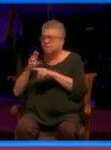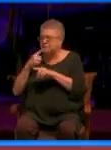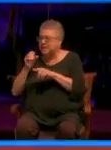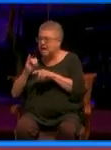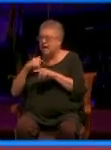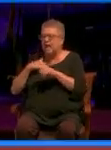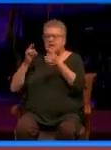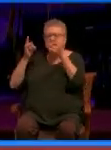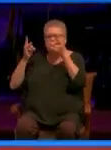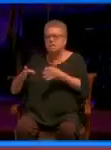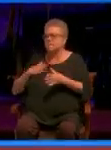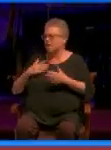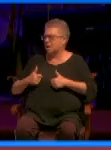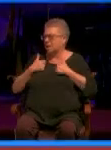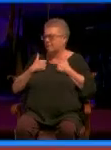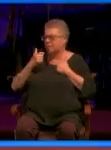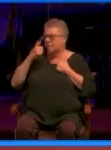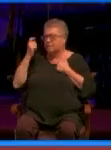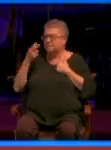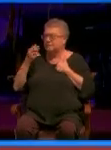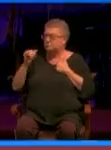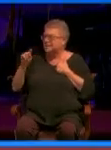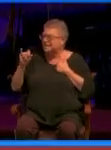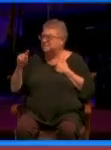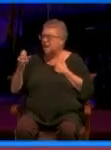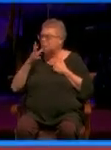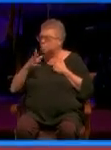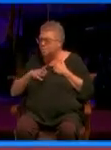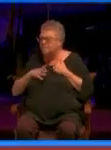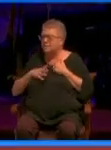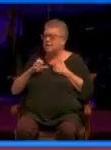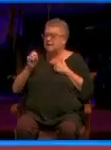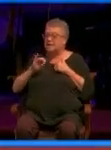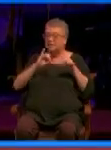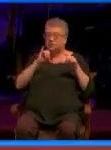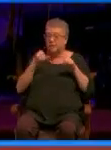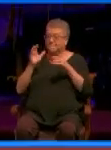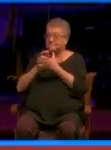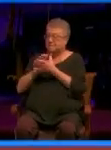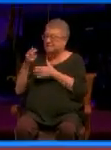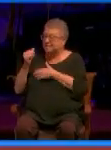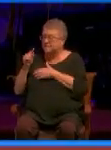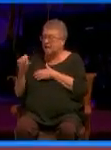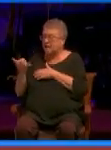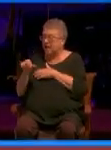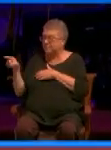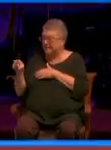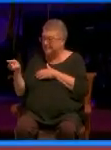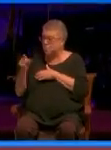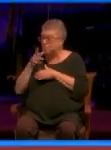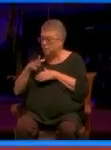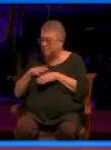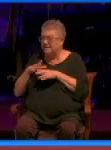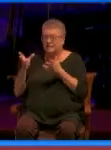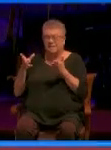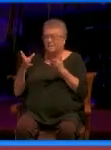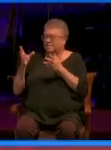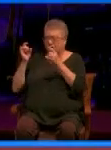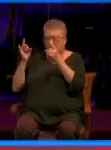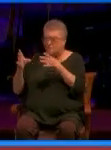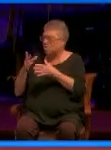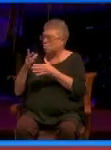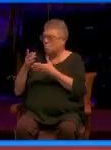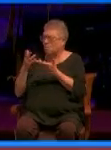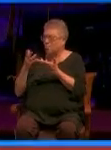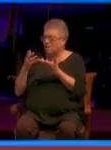I loathe my life because of the Hittite women. If Jacob marries one of the Hittite women like these, one of the women in the land, what